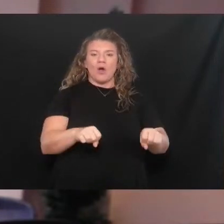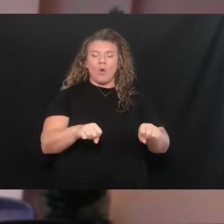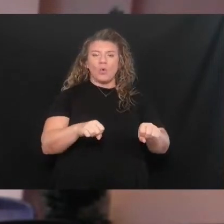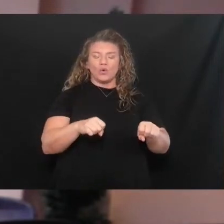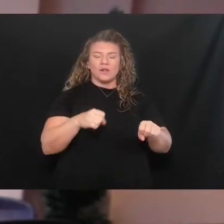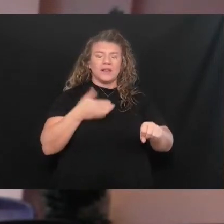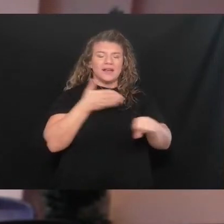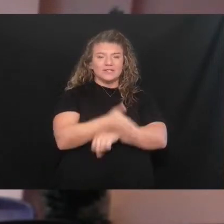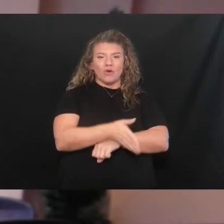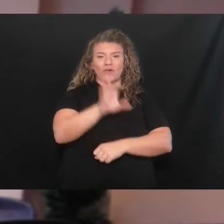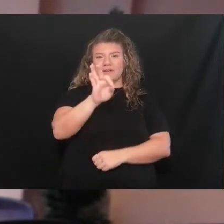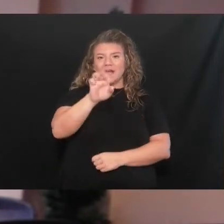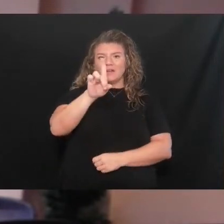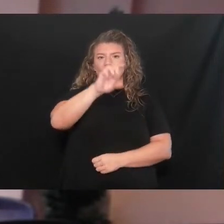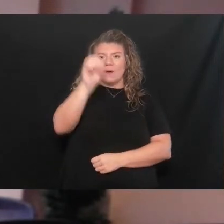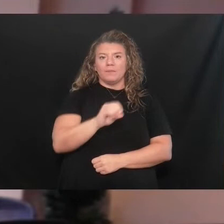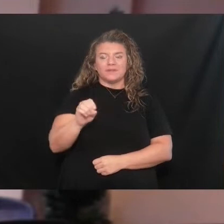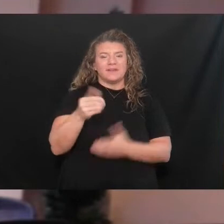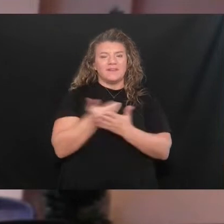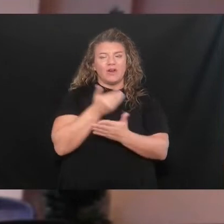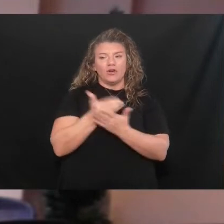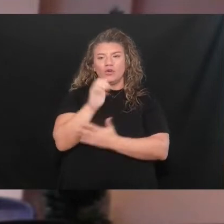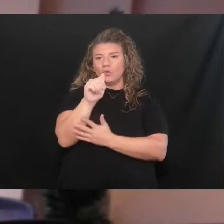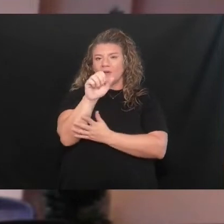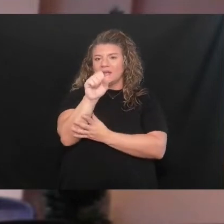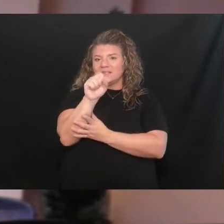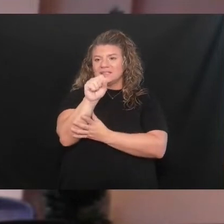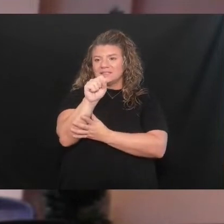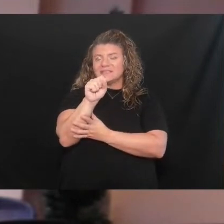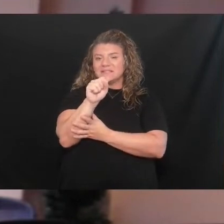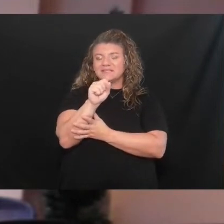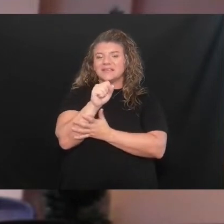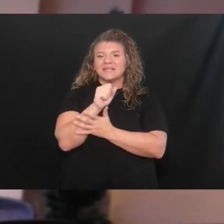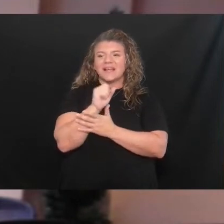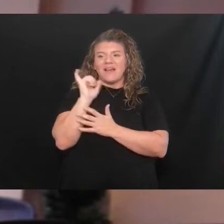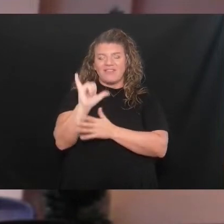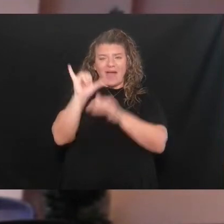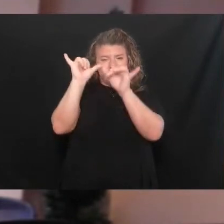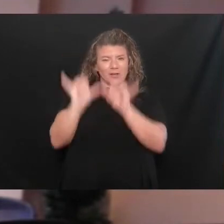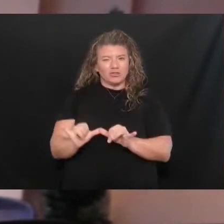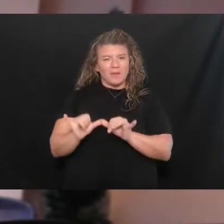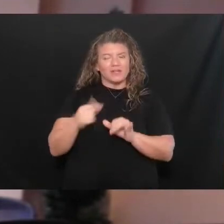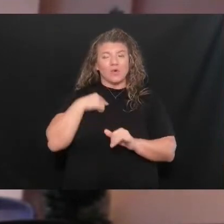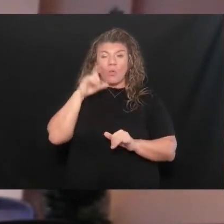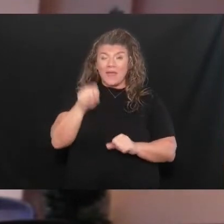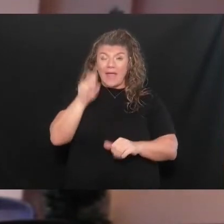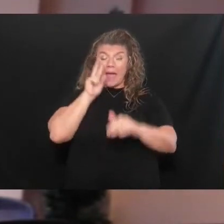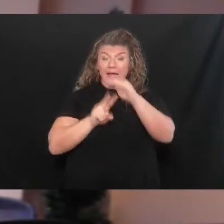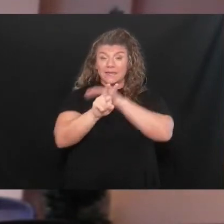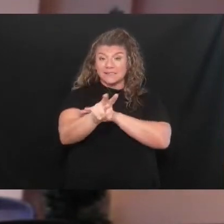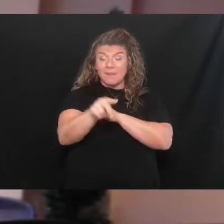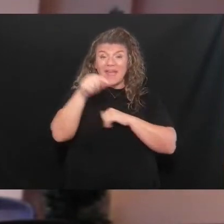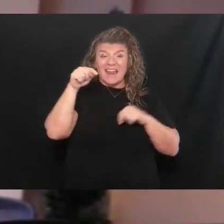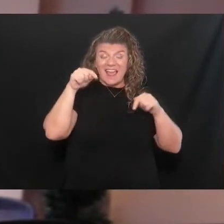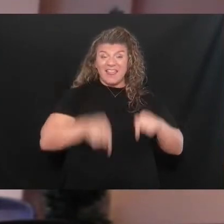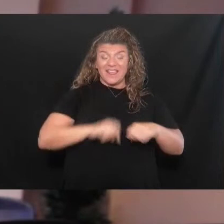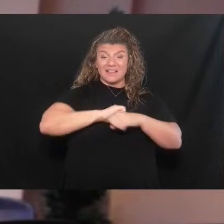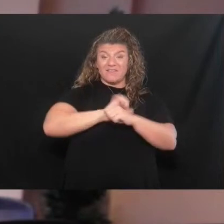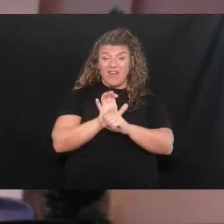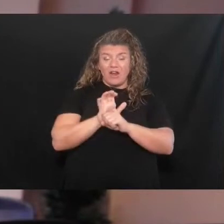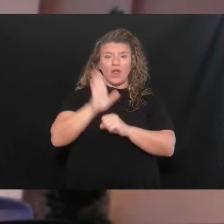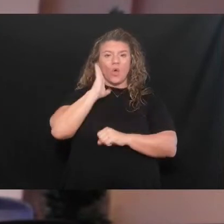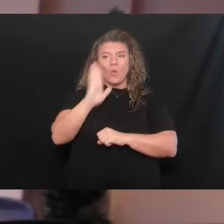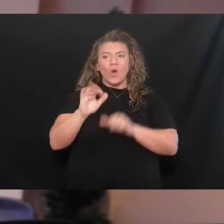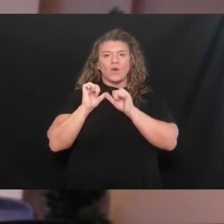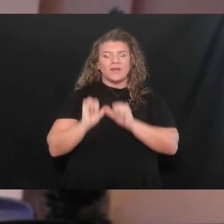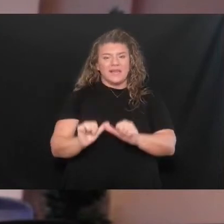over 91% of our new cases at last measure. And so we can anticipate that this variant will